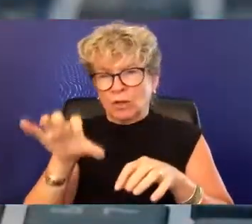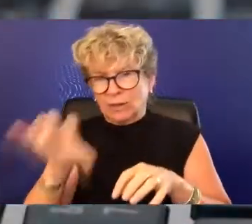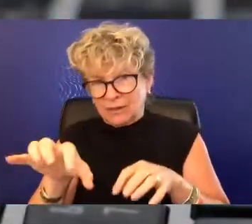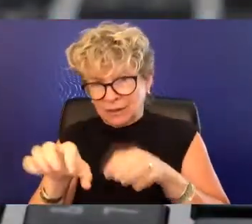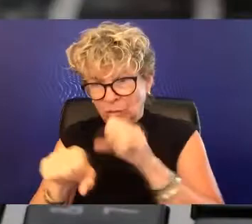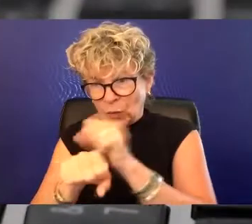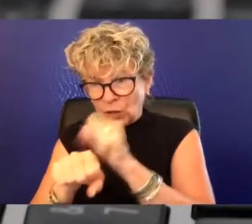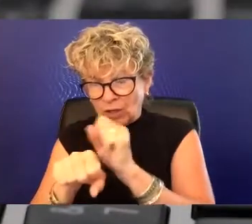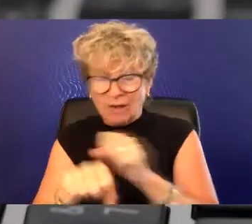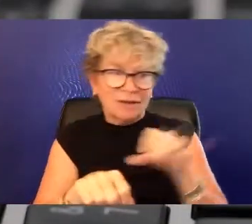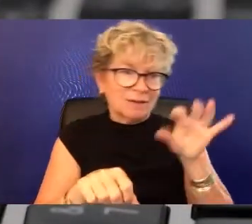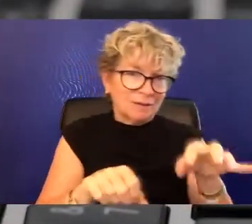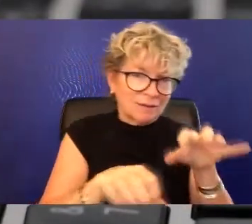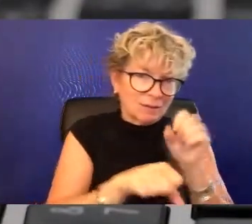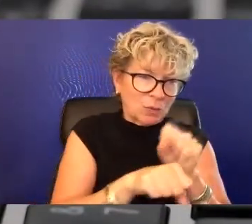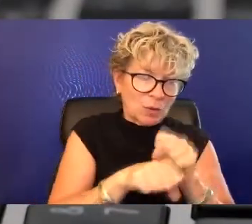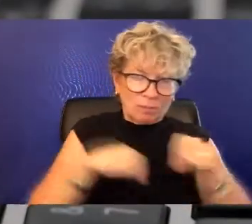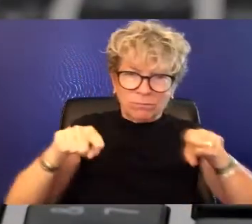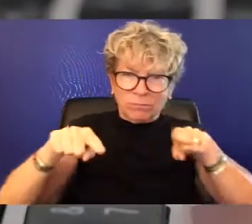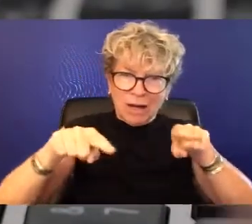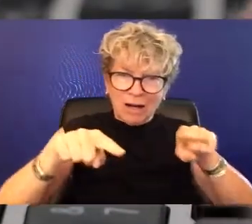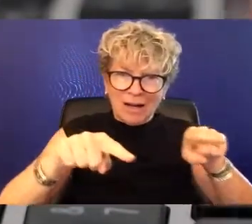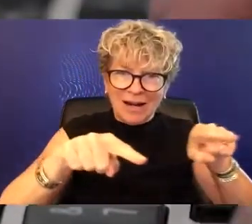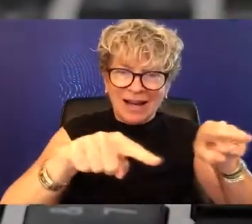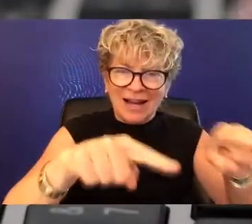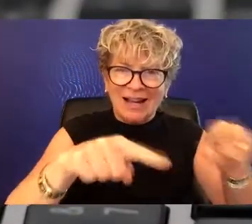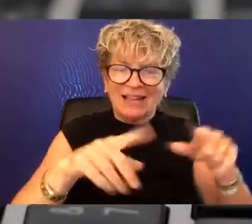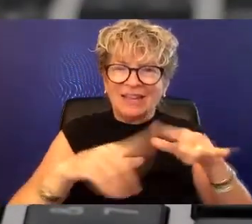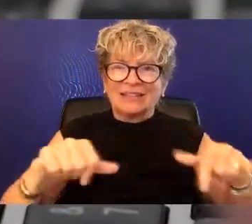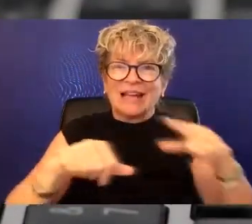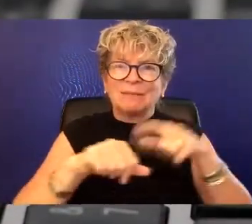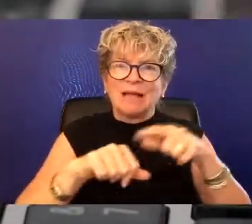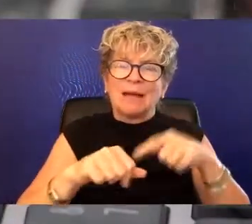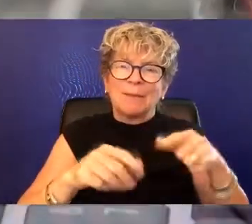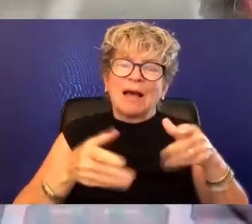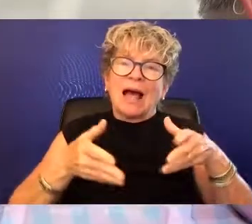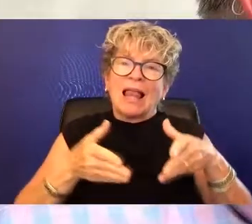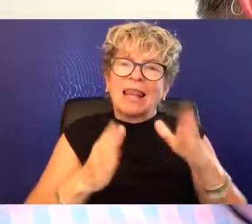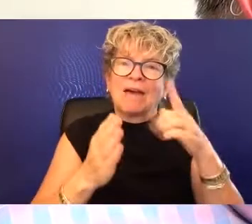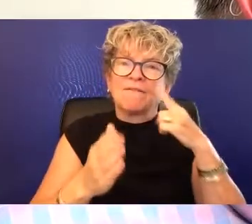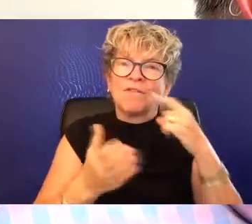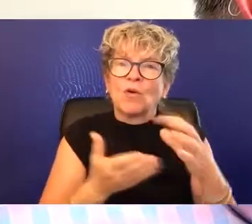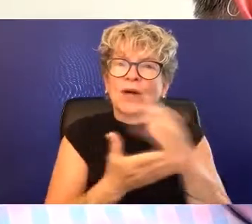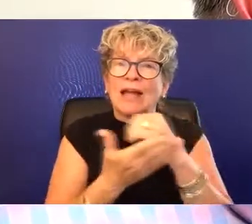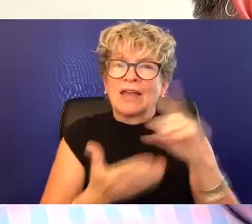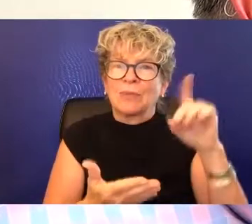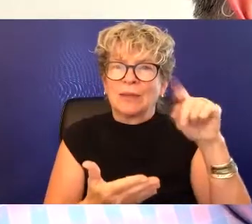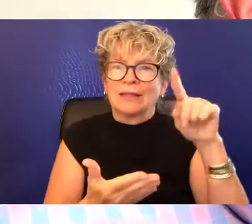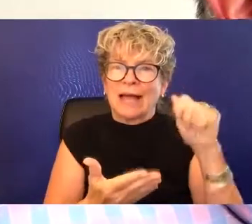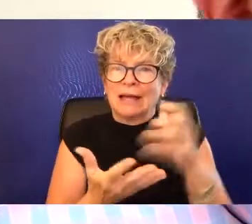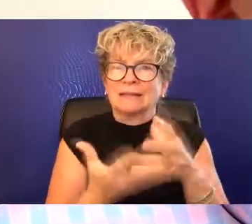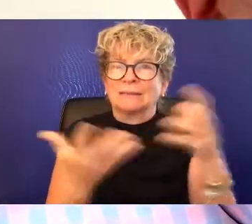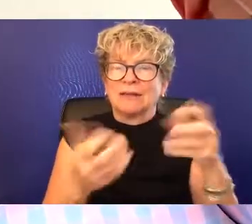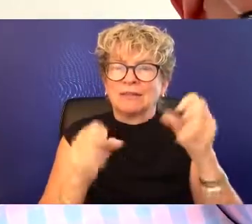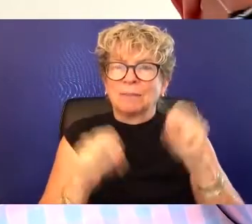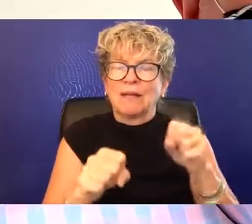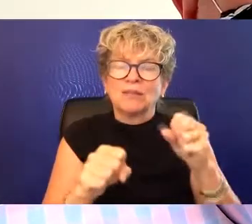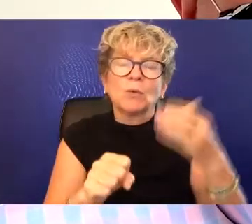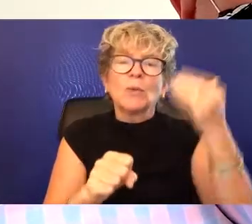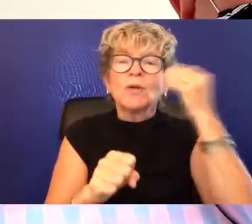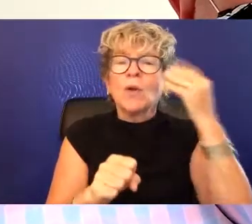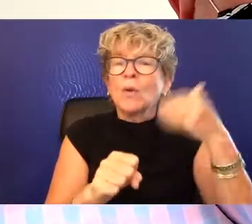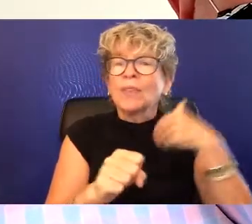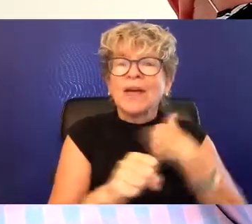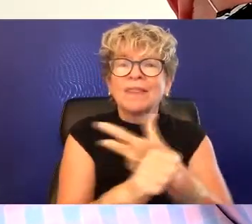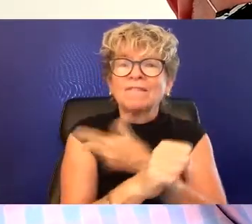safety steps at the same time. This allowed them to collect as much data as possible. Because of the impacts